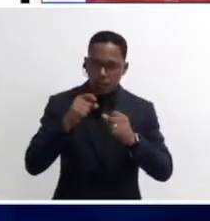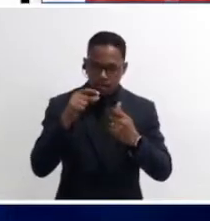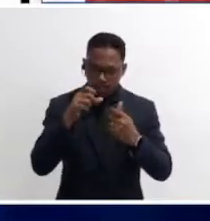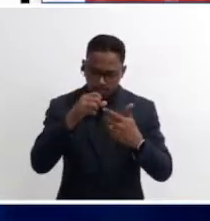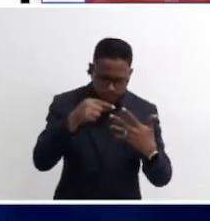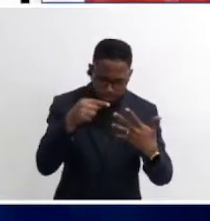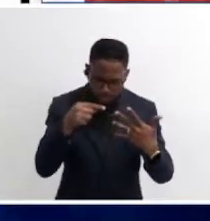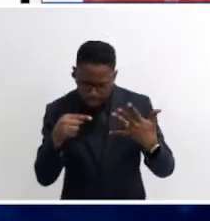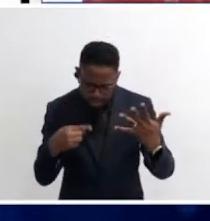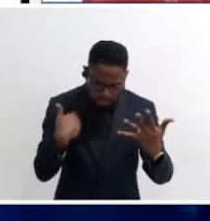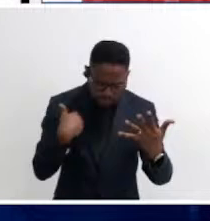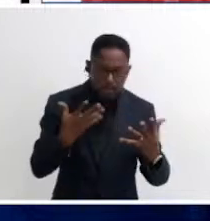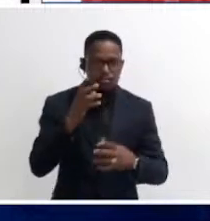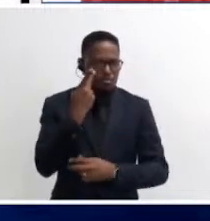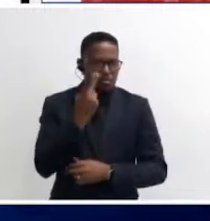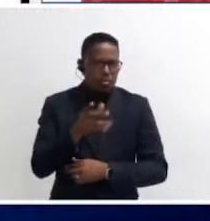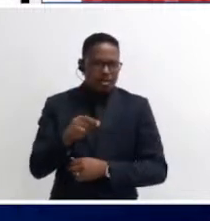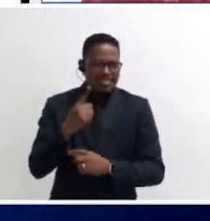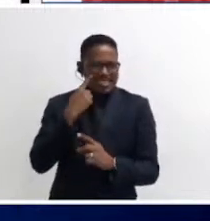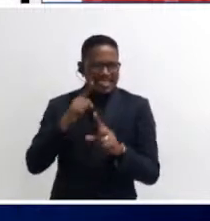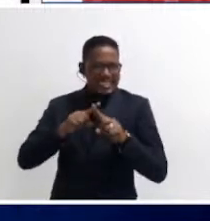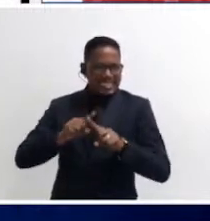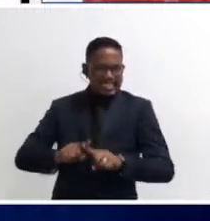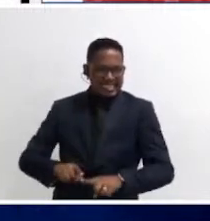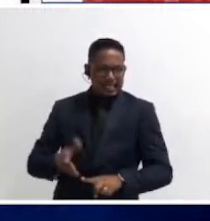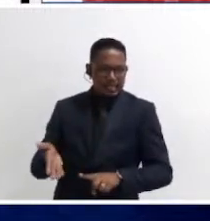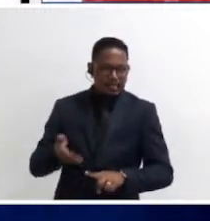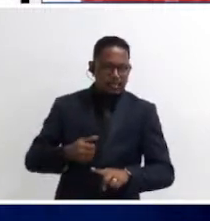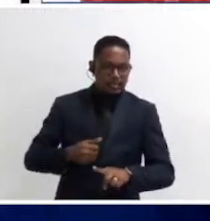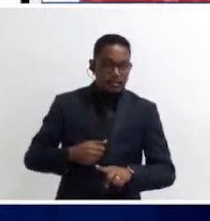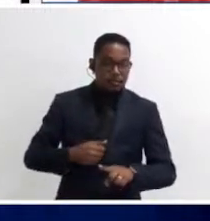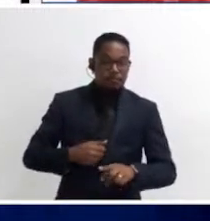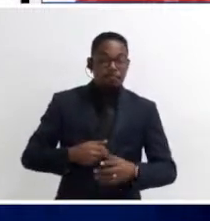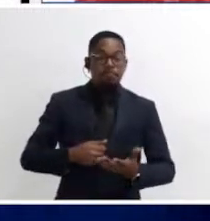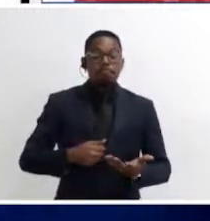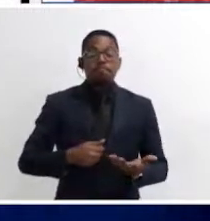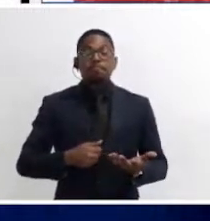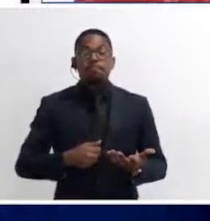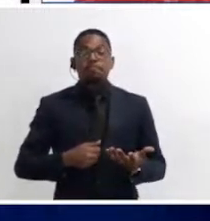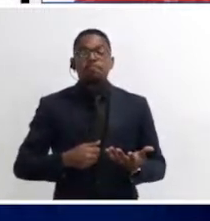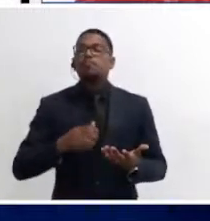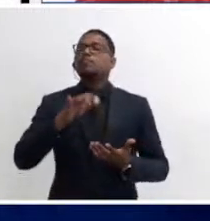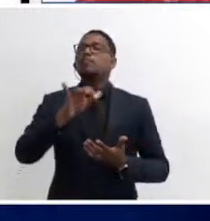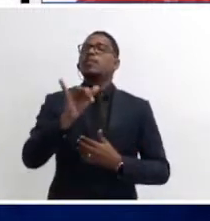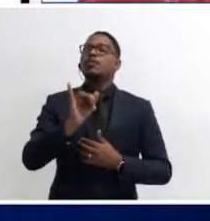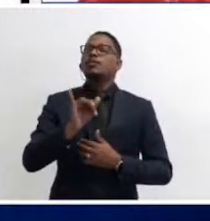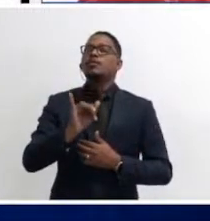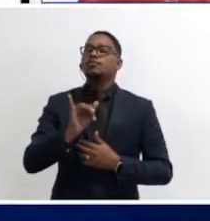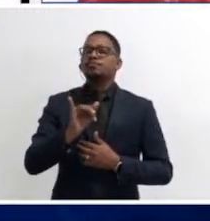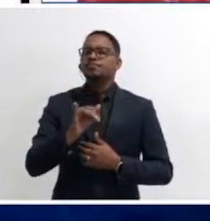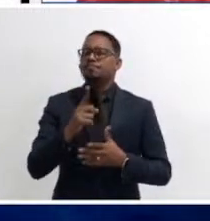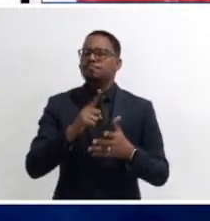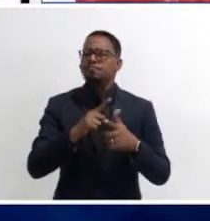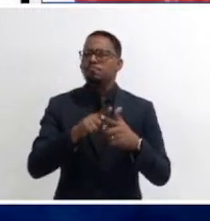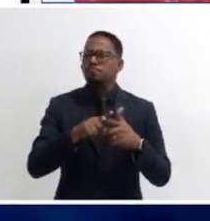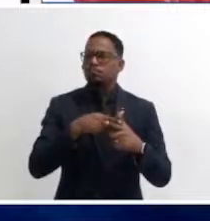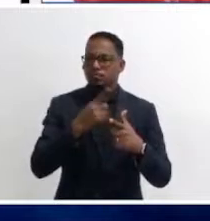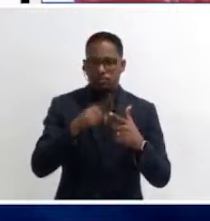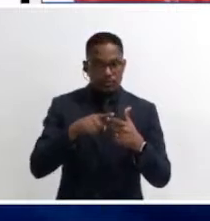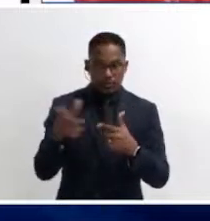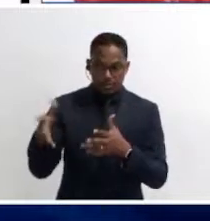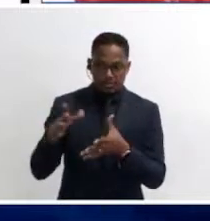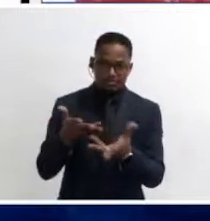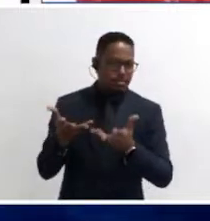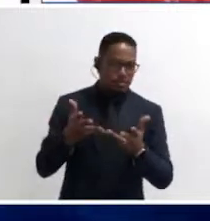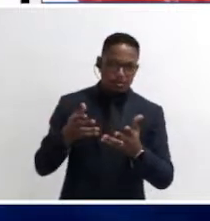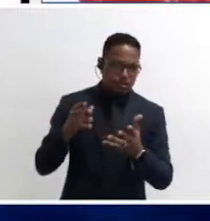This is not really the part part of the talk in any level